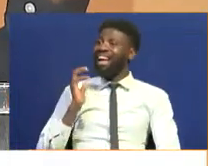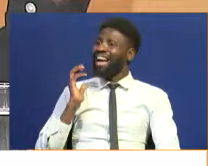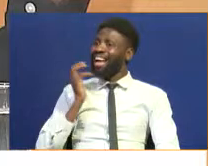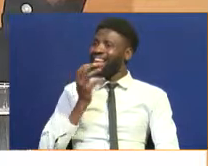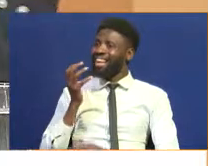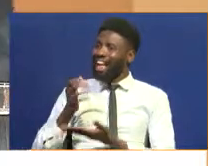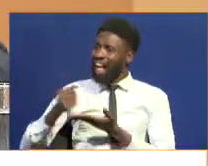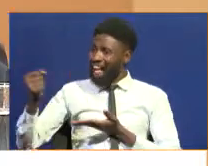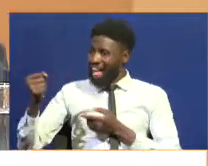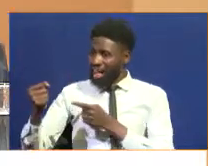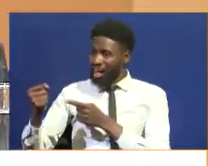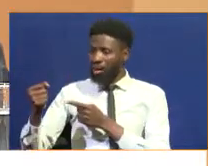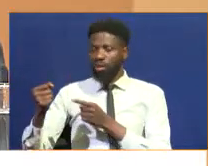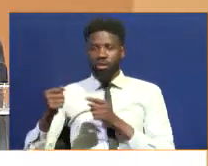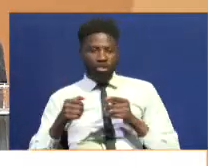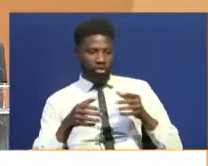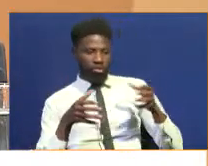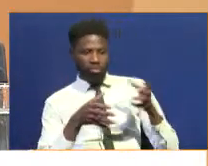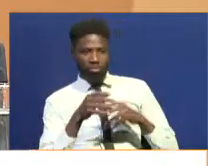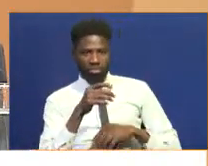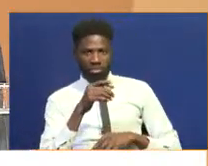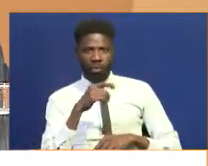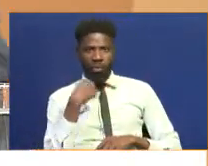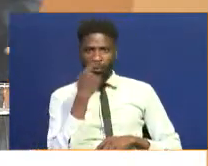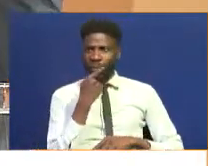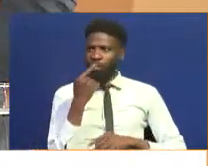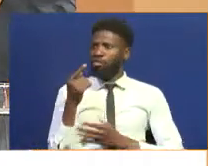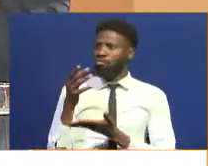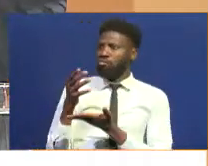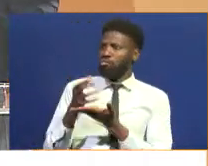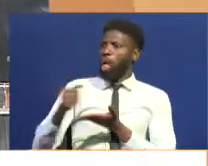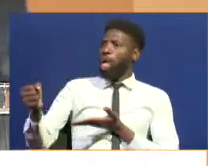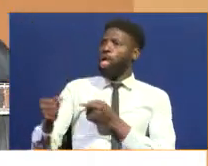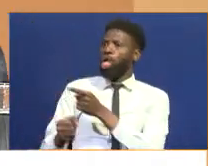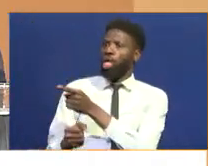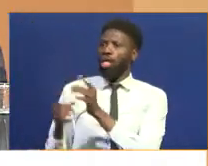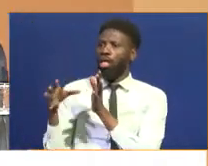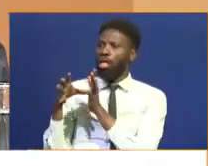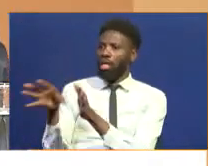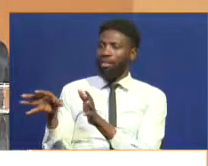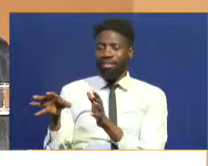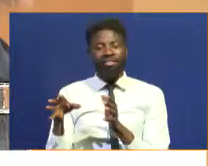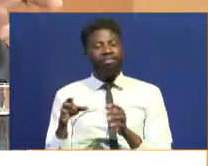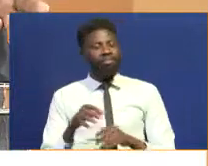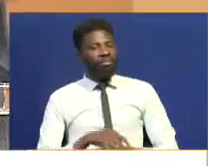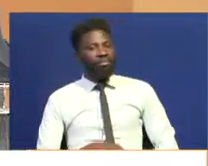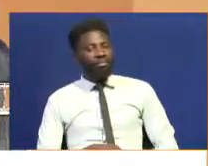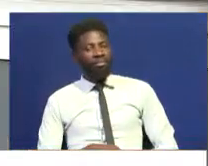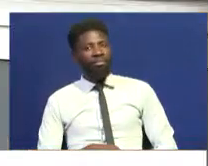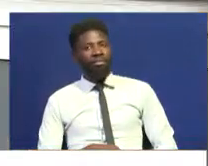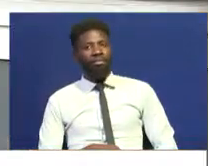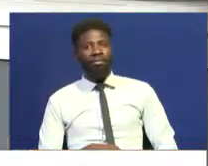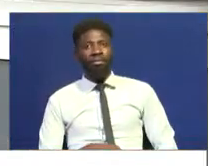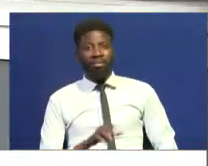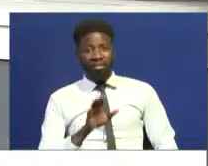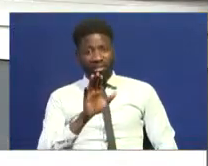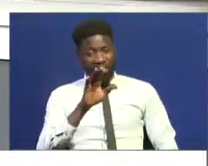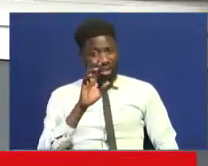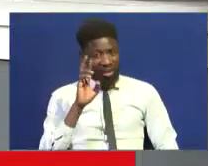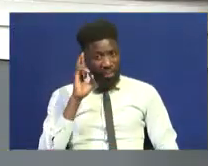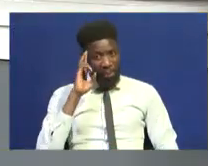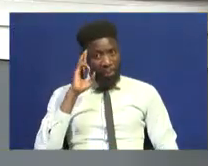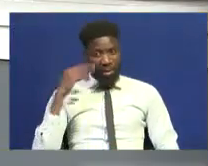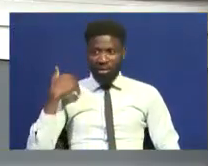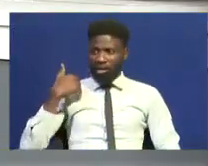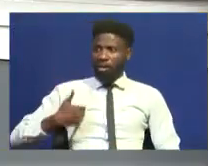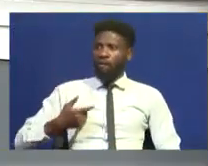political process, mm-hmm. but I hope the bench will go beyond that. Mm-hmm. Yes. Very good. And don't forget that I also